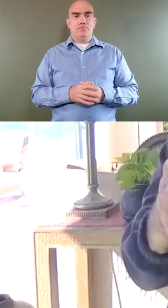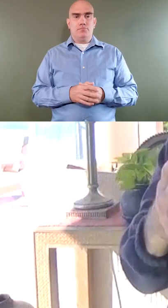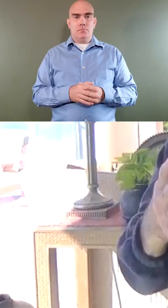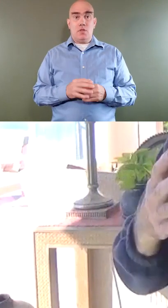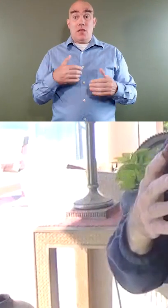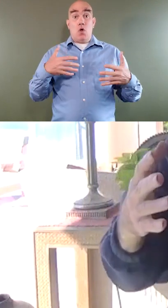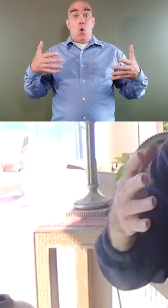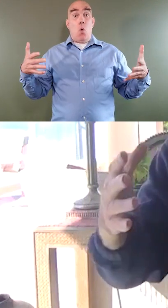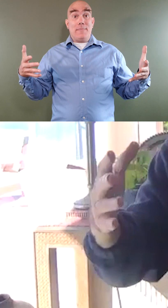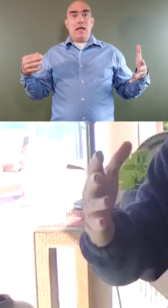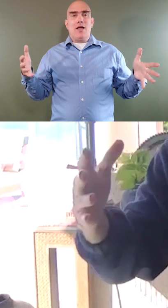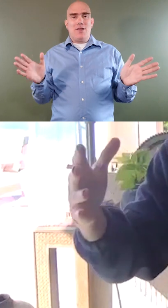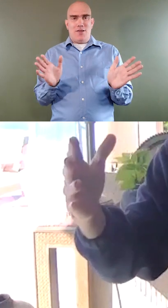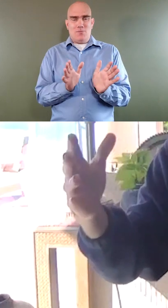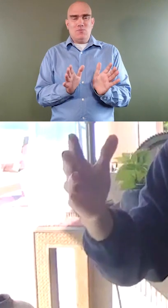Come in and open and close.